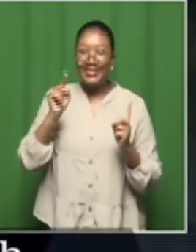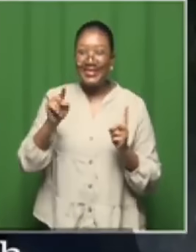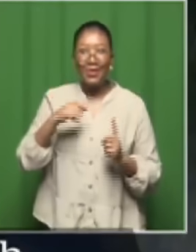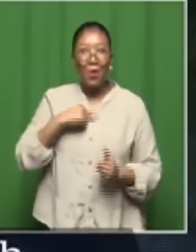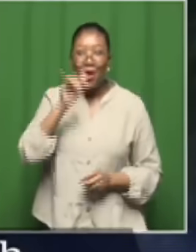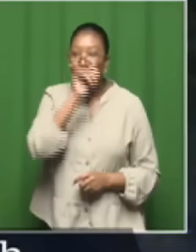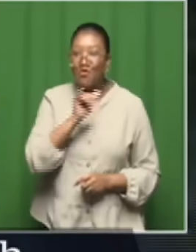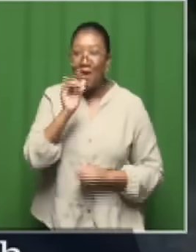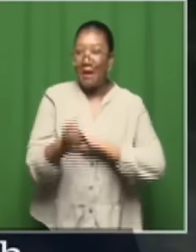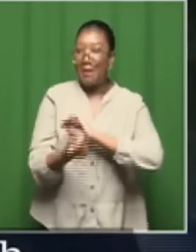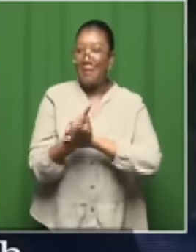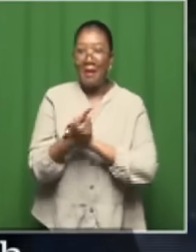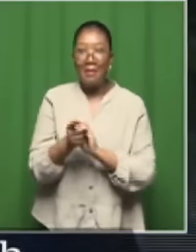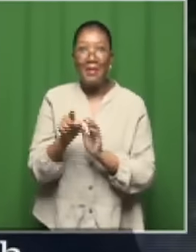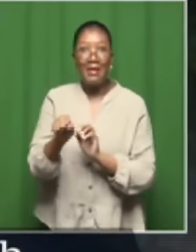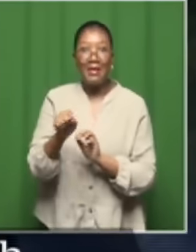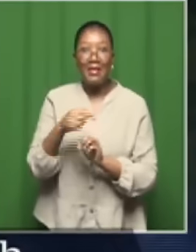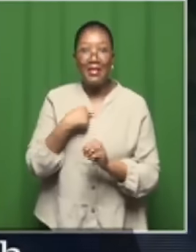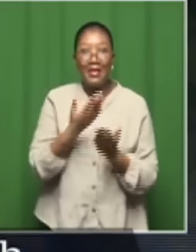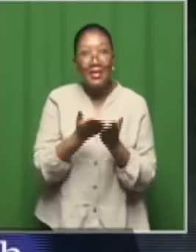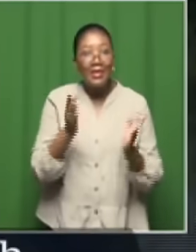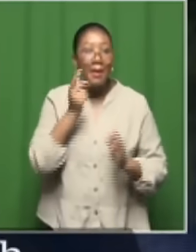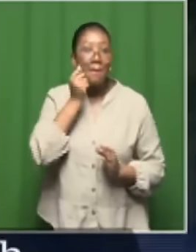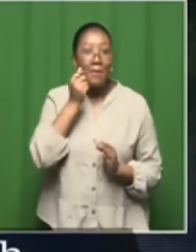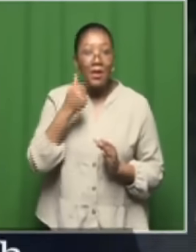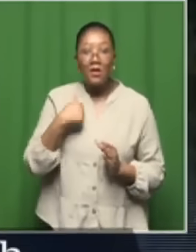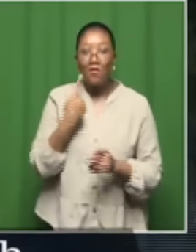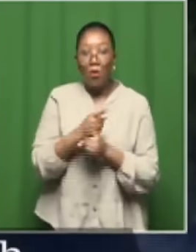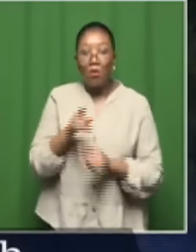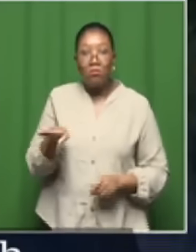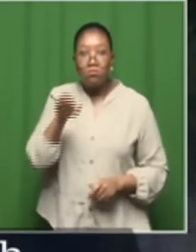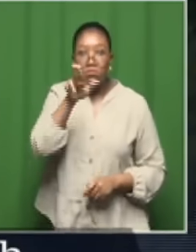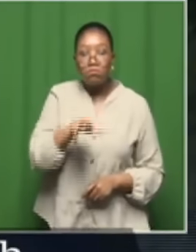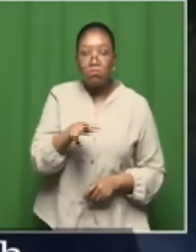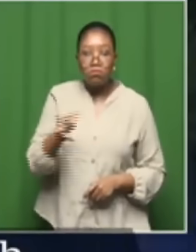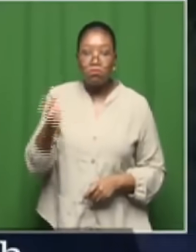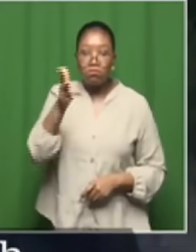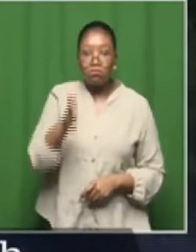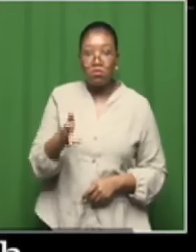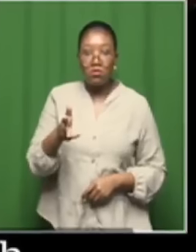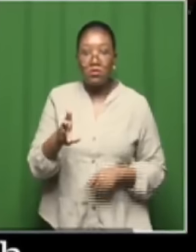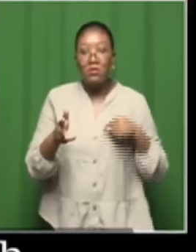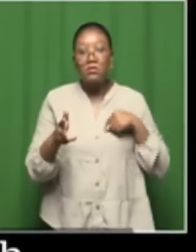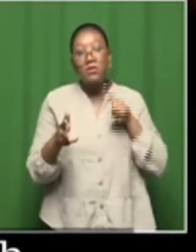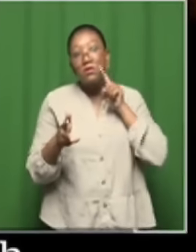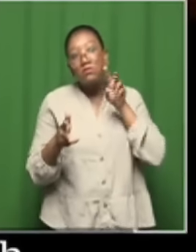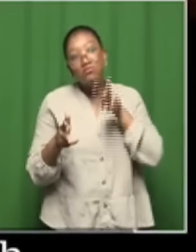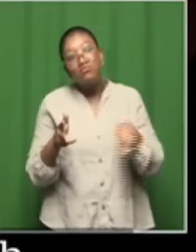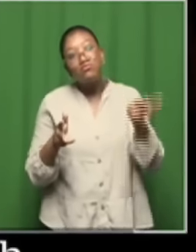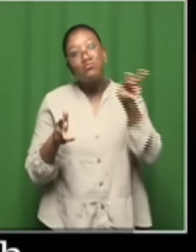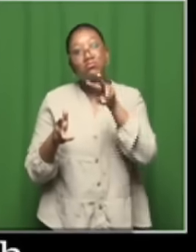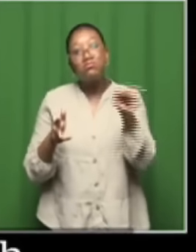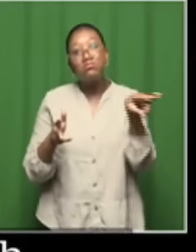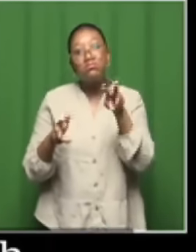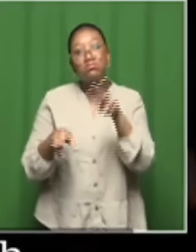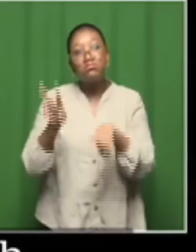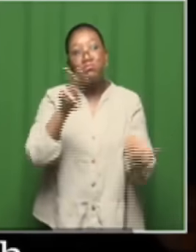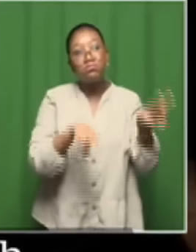on, I mean, this is what these guys do. They just patrol up and down on the highway until something like this happens.